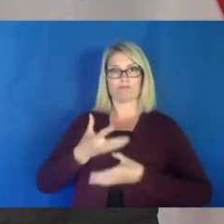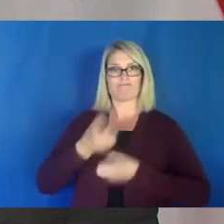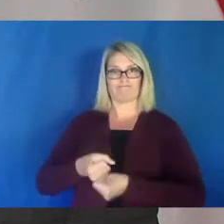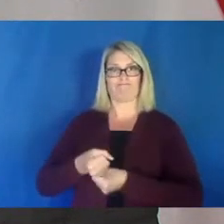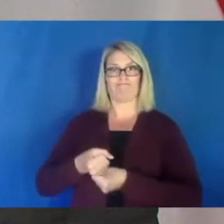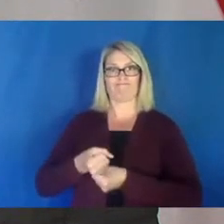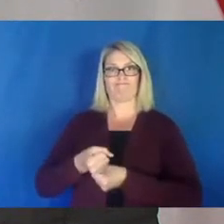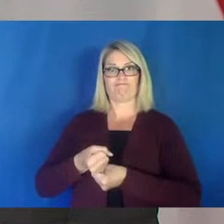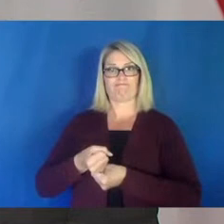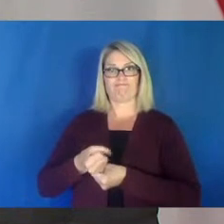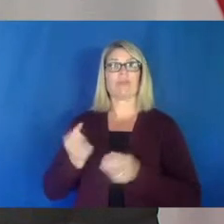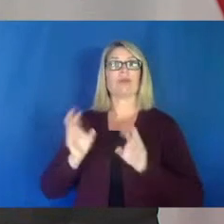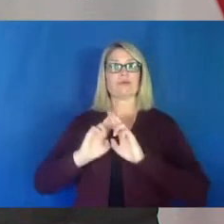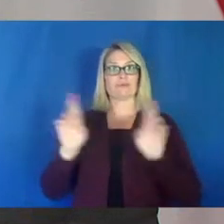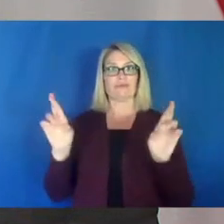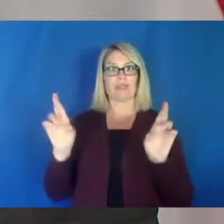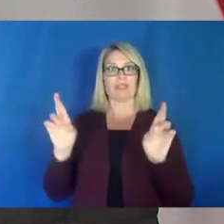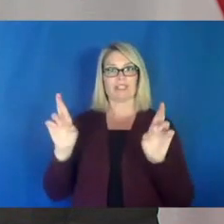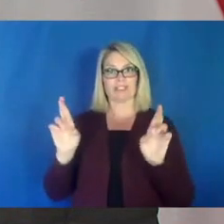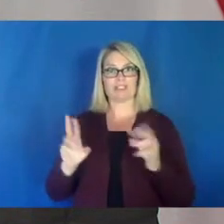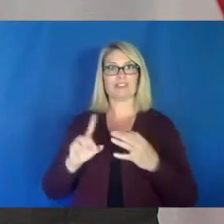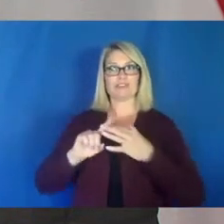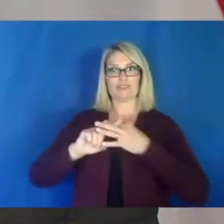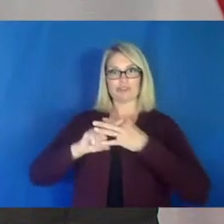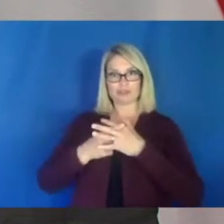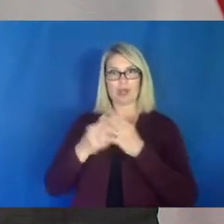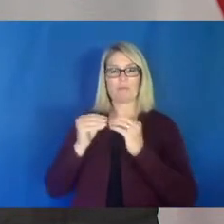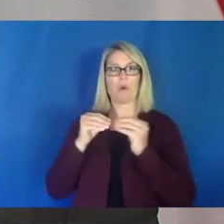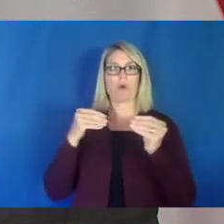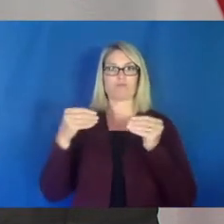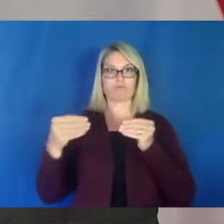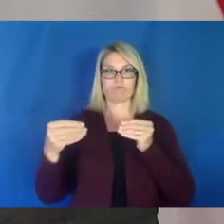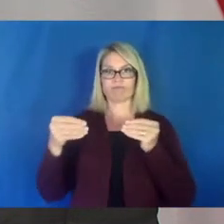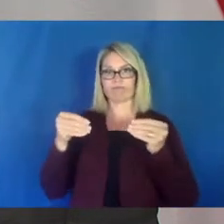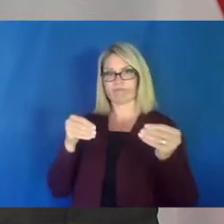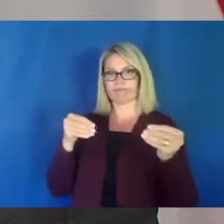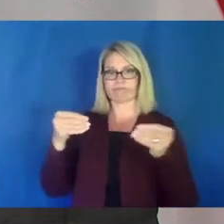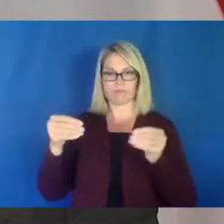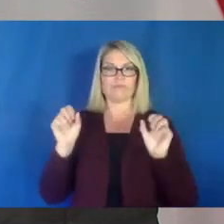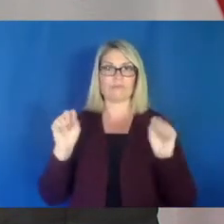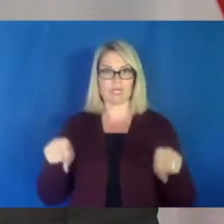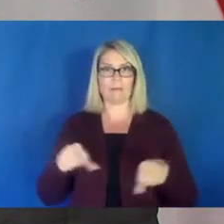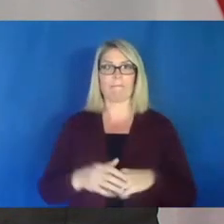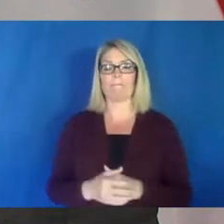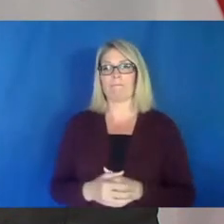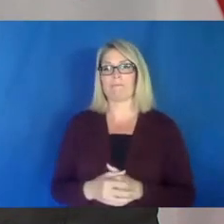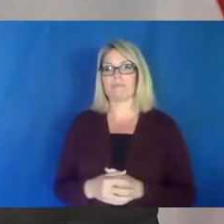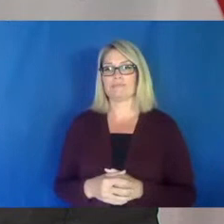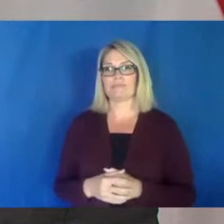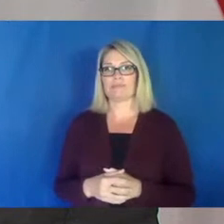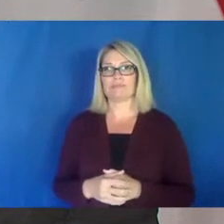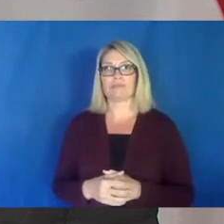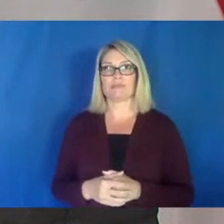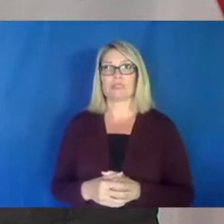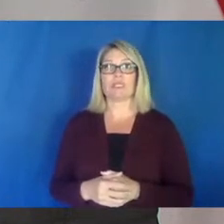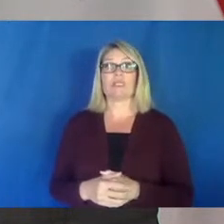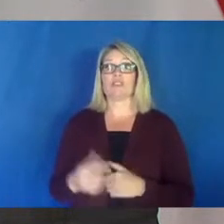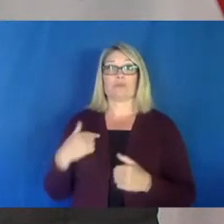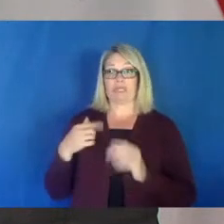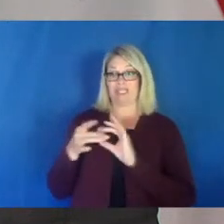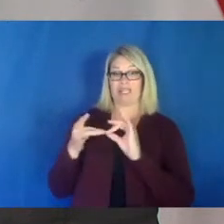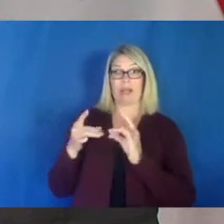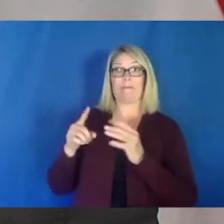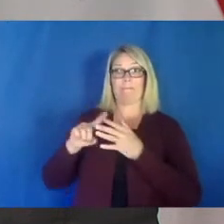further reduce border measures in the coming weeks. And these are all indicators, as I said off the beginning, that we are on the